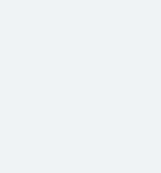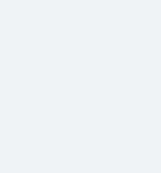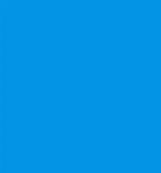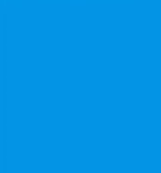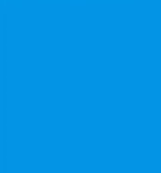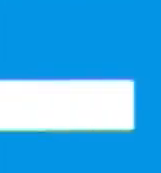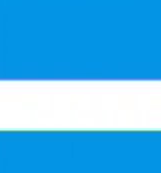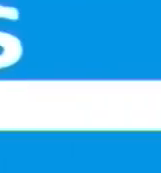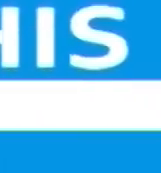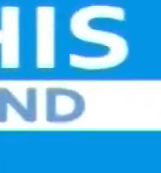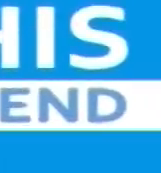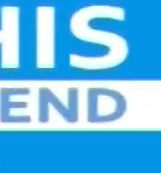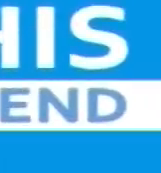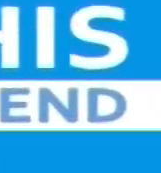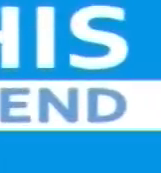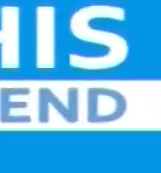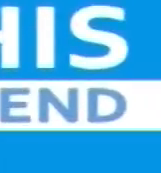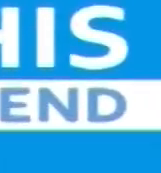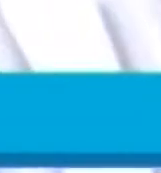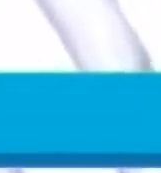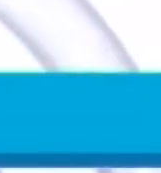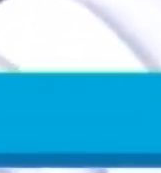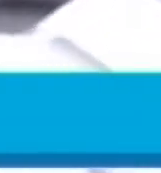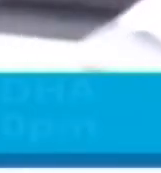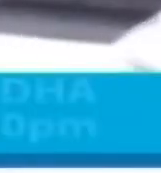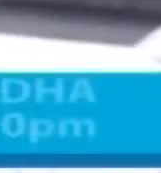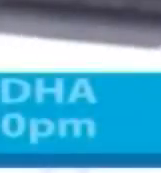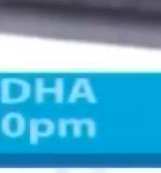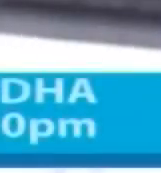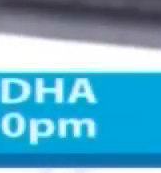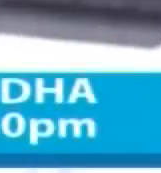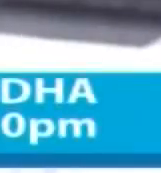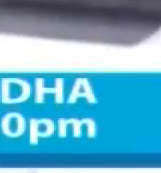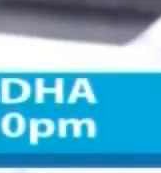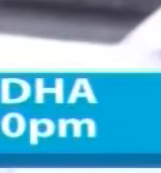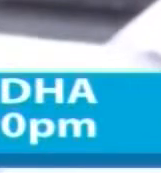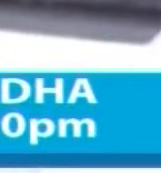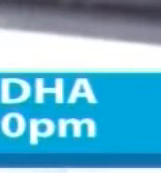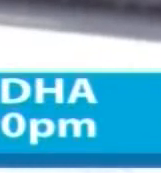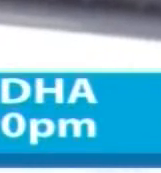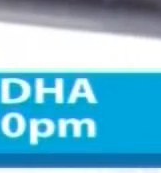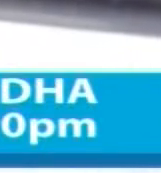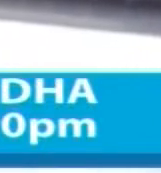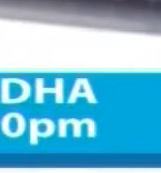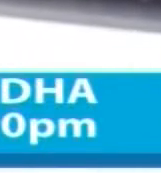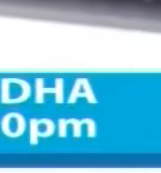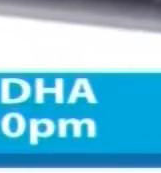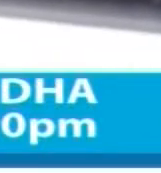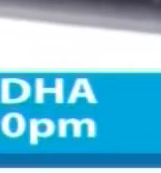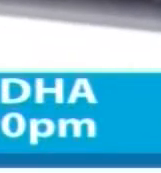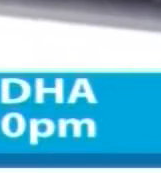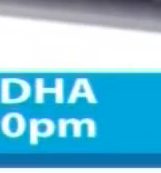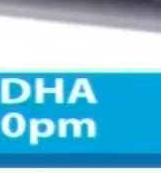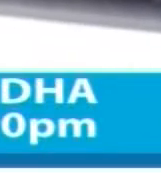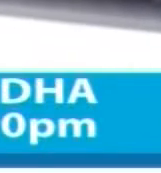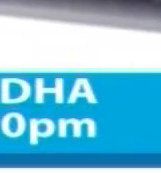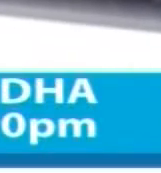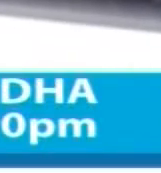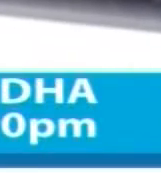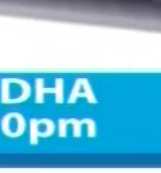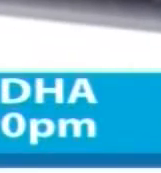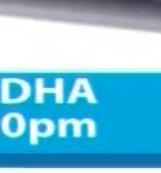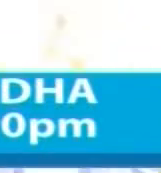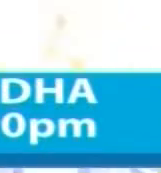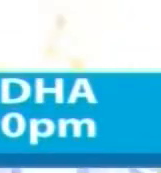This weekend on KBC Channel 1. Samahani kaka. Ningeomba tu nijue wewe ni nani katika